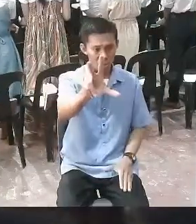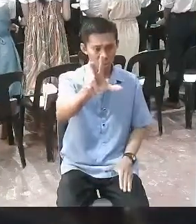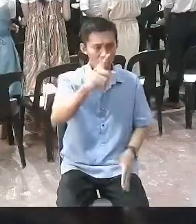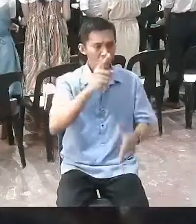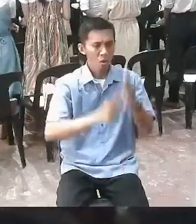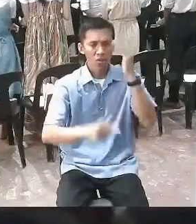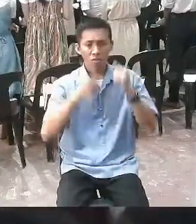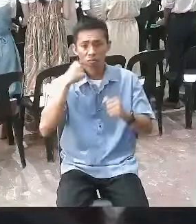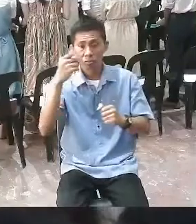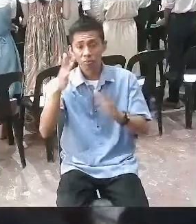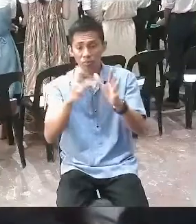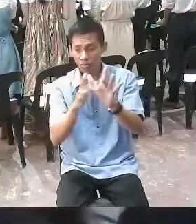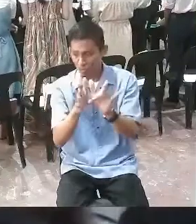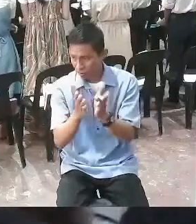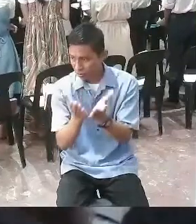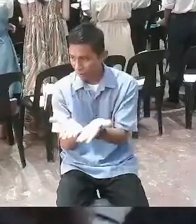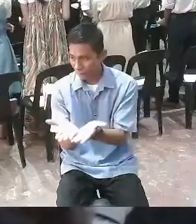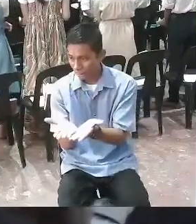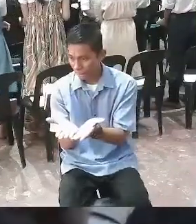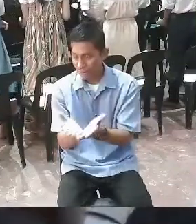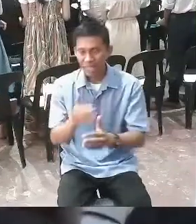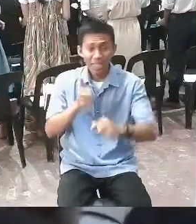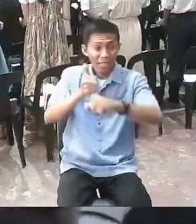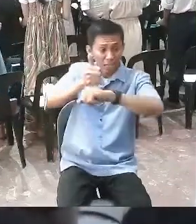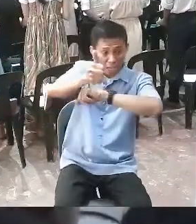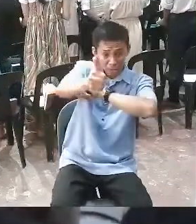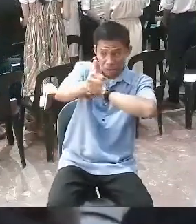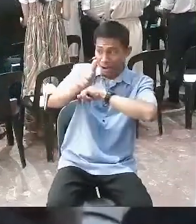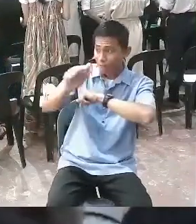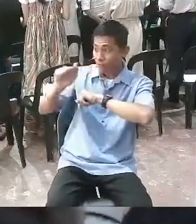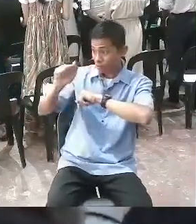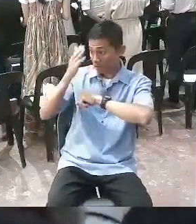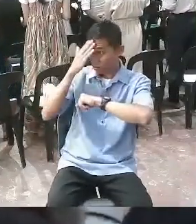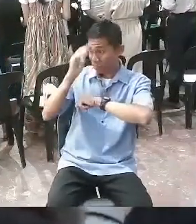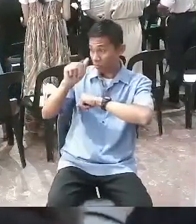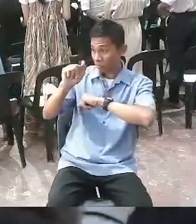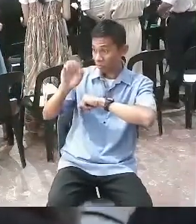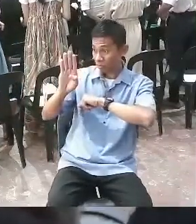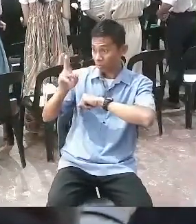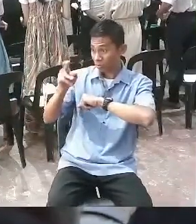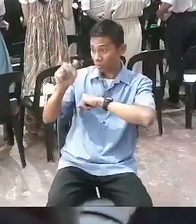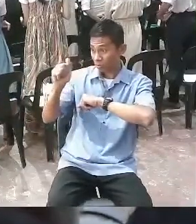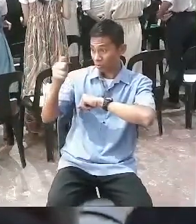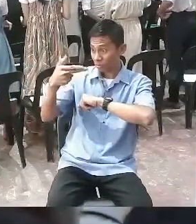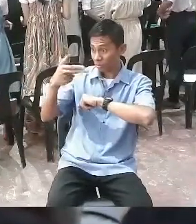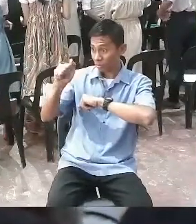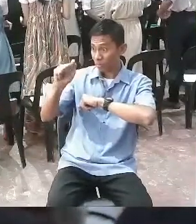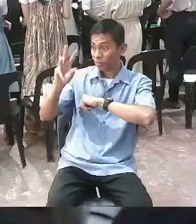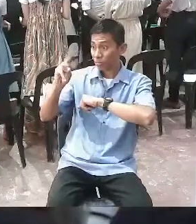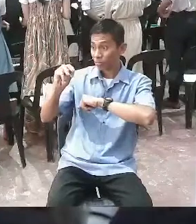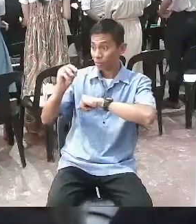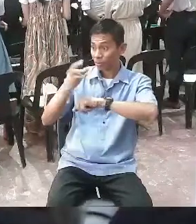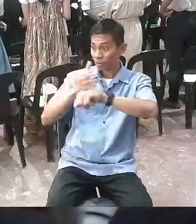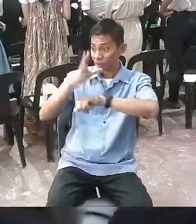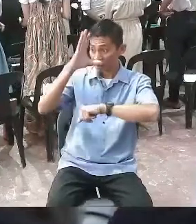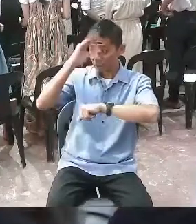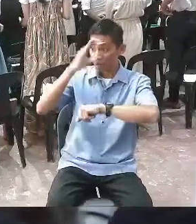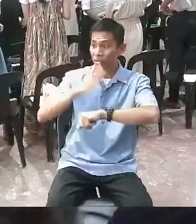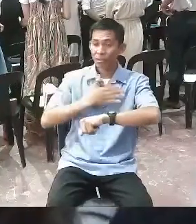saith the Scripture? Abraham believed God, and it was